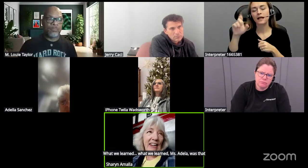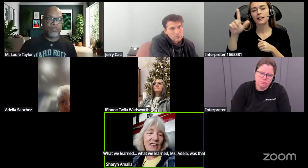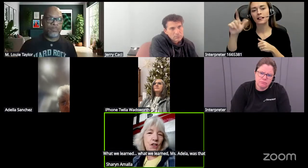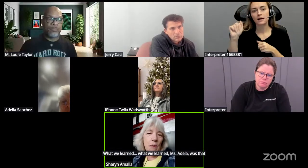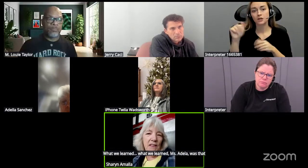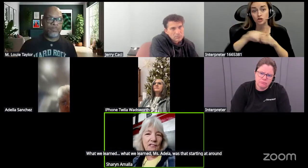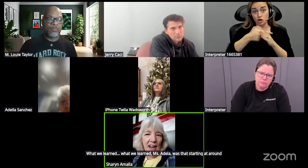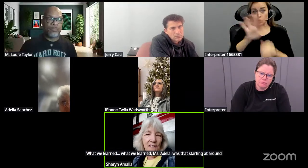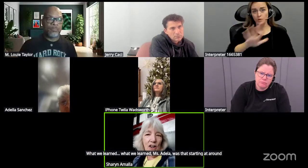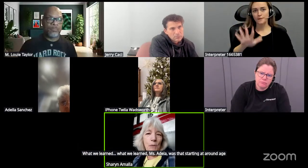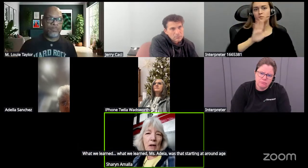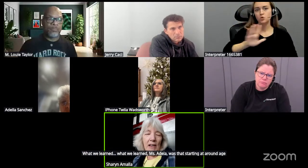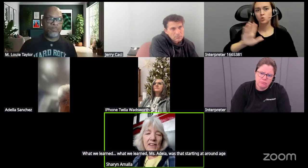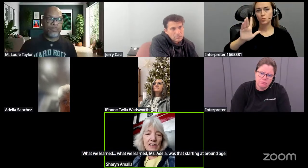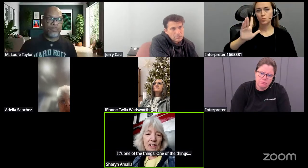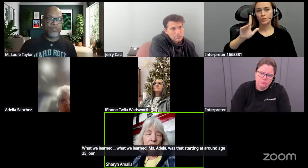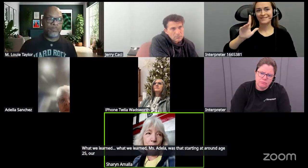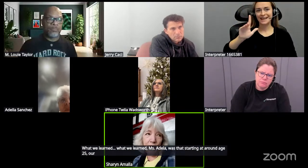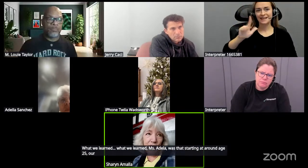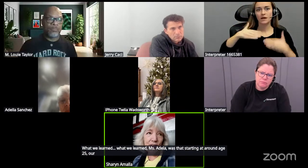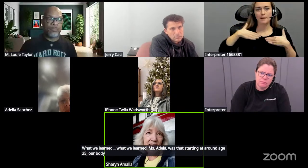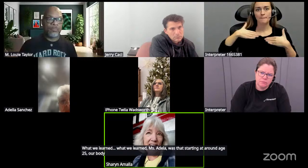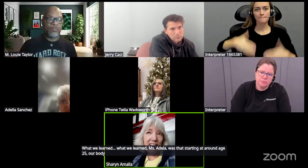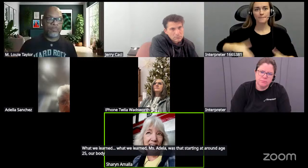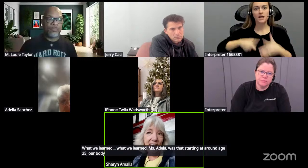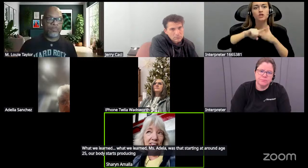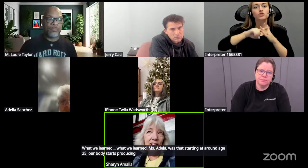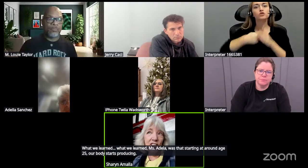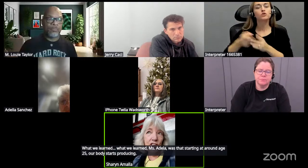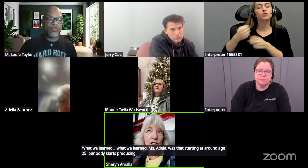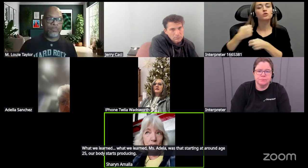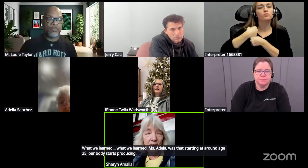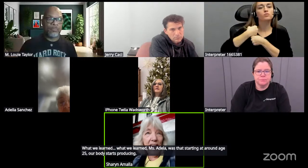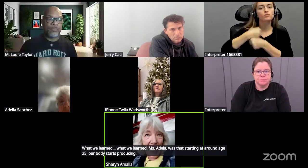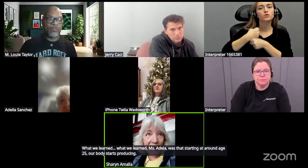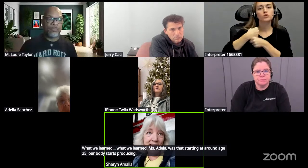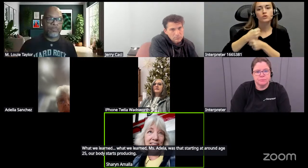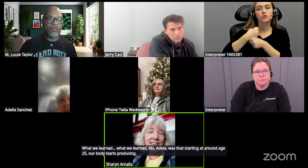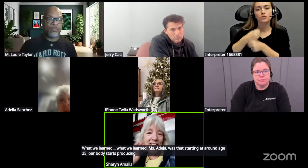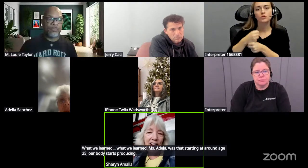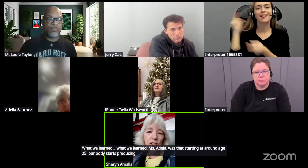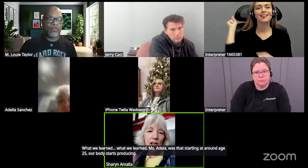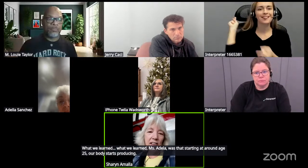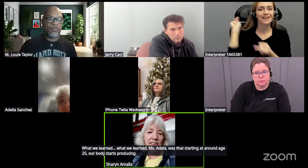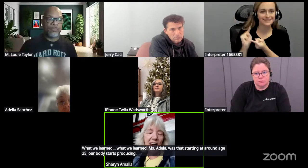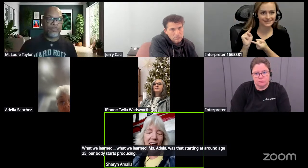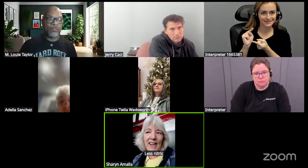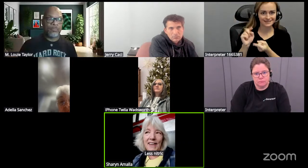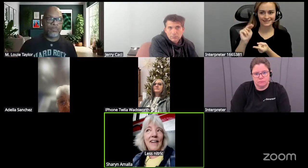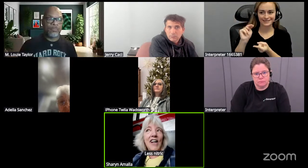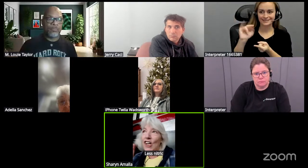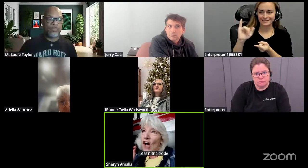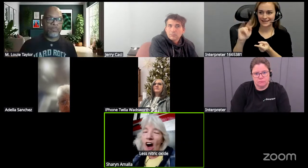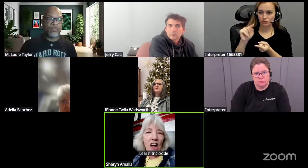around age 25, our body starts producing less nitric